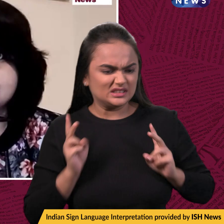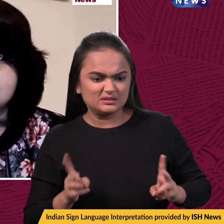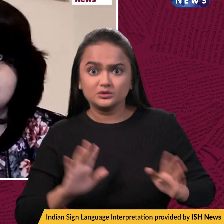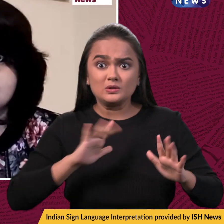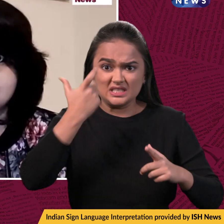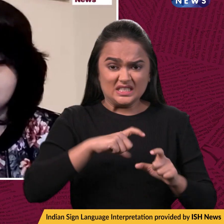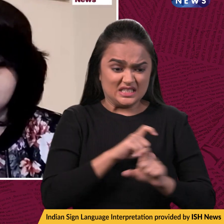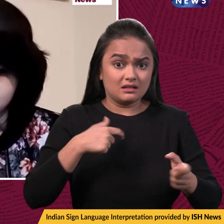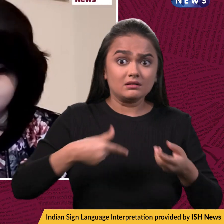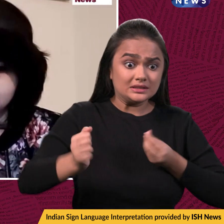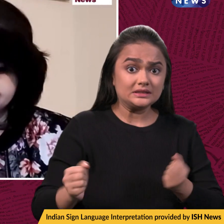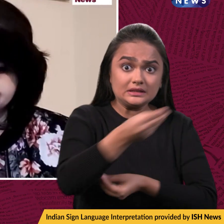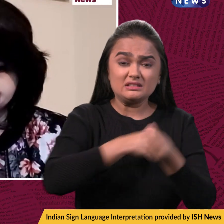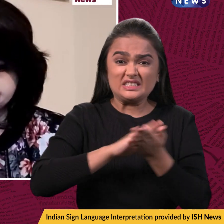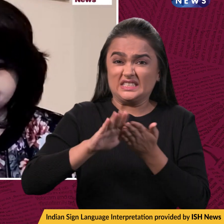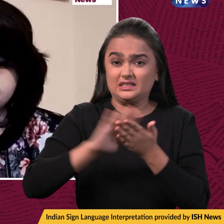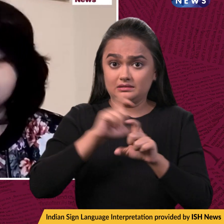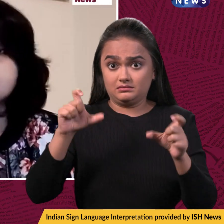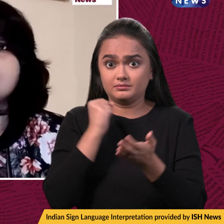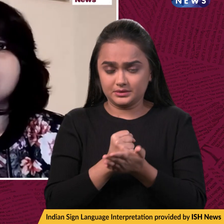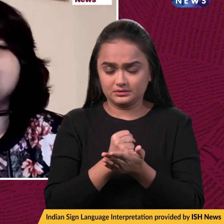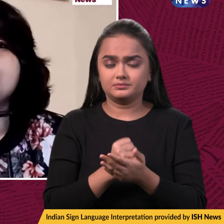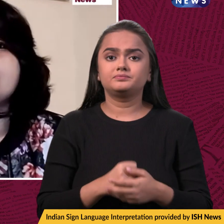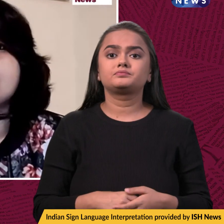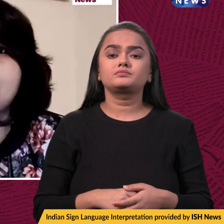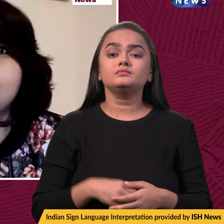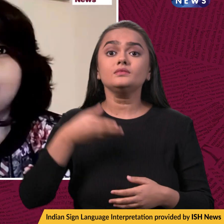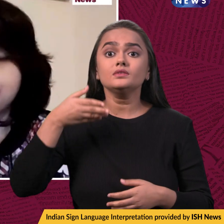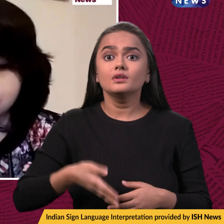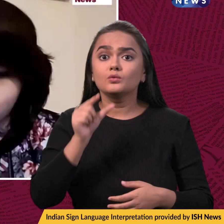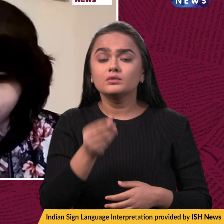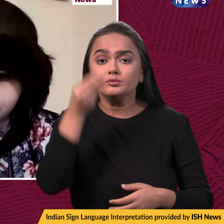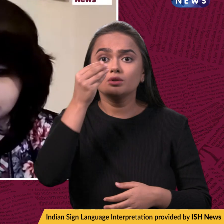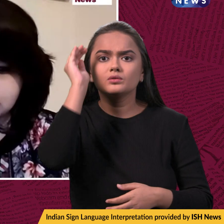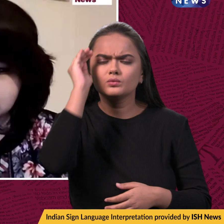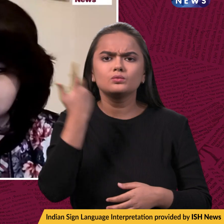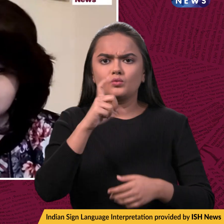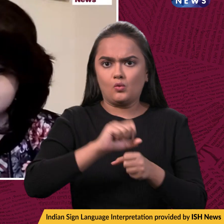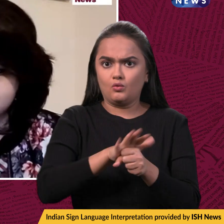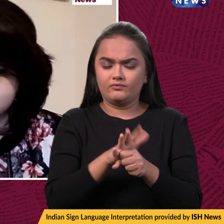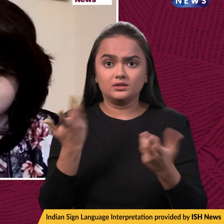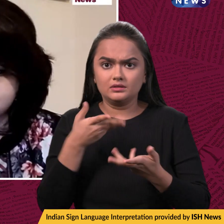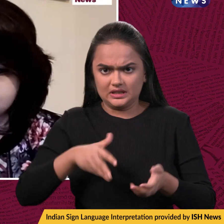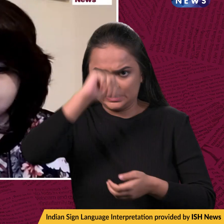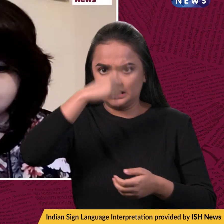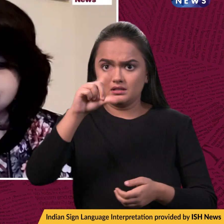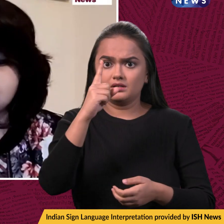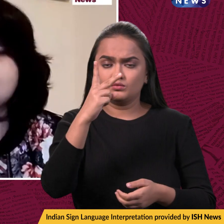and personal hygiene as well. An update now on COVID. India has